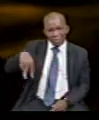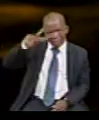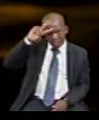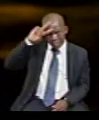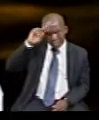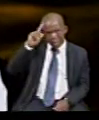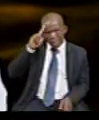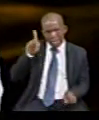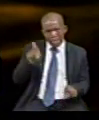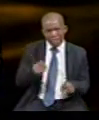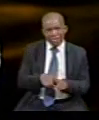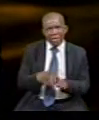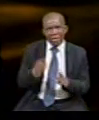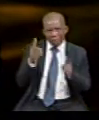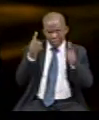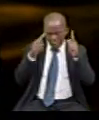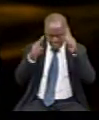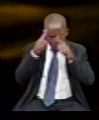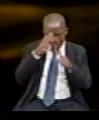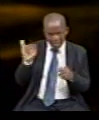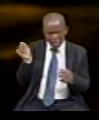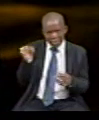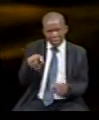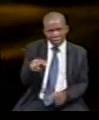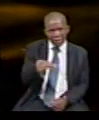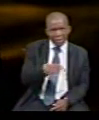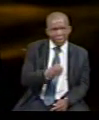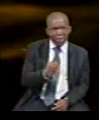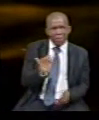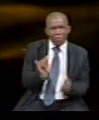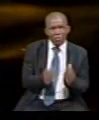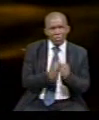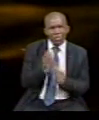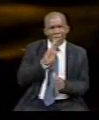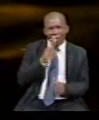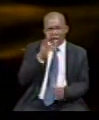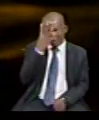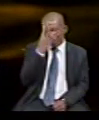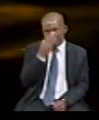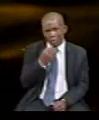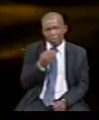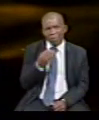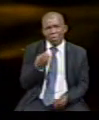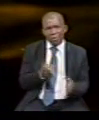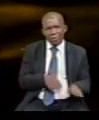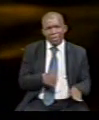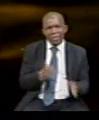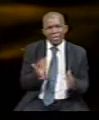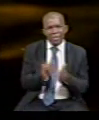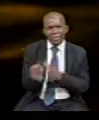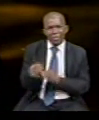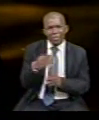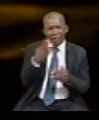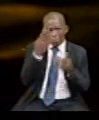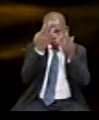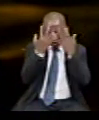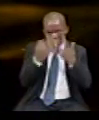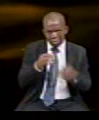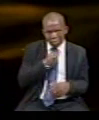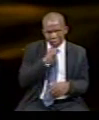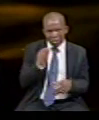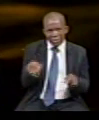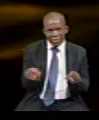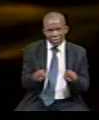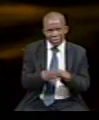brethren, concerning them which are asleep, that ye sorrow not, even as others which have no hope. For if we believe that